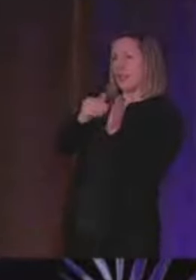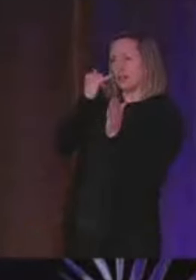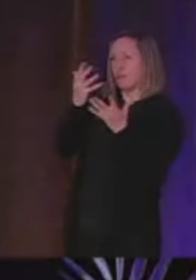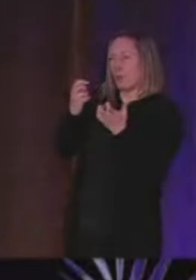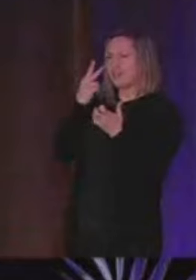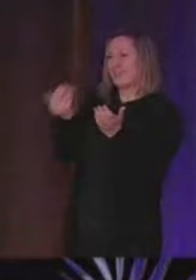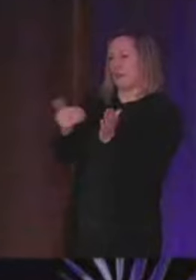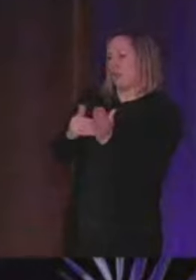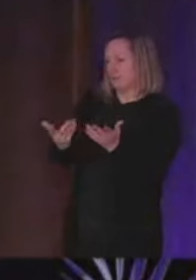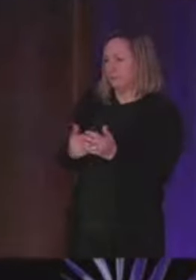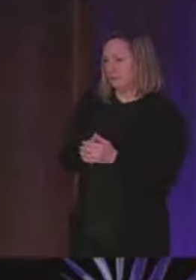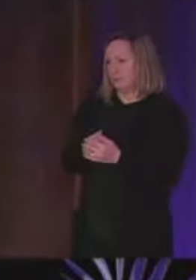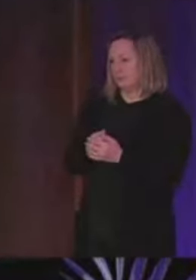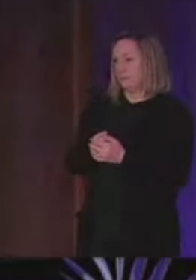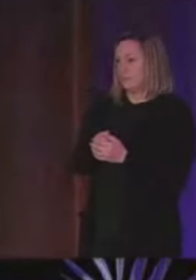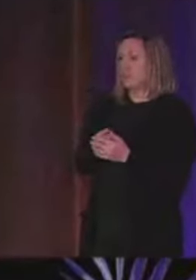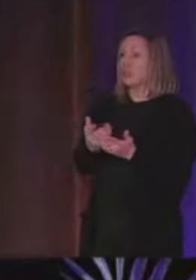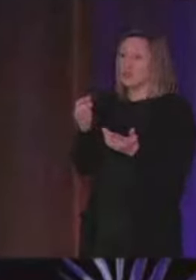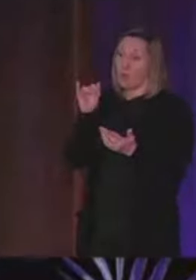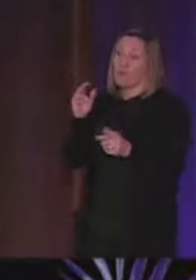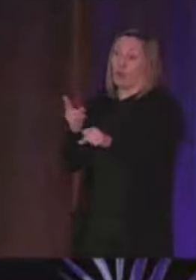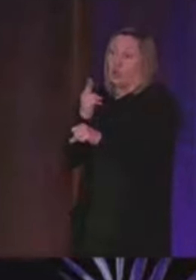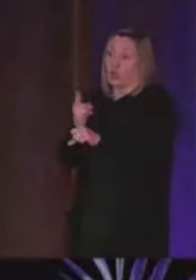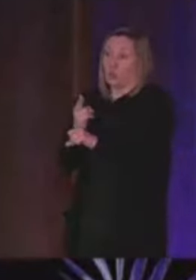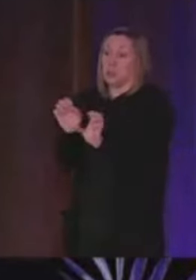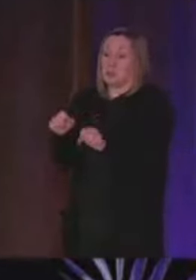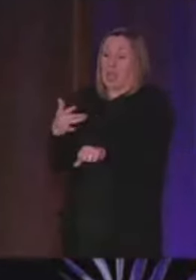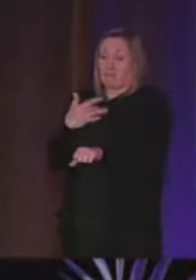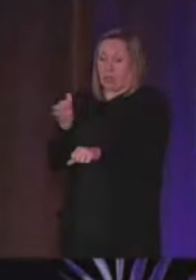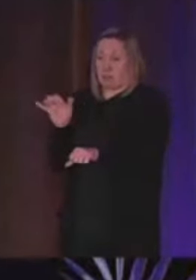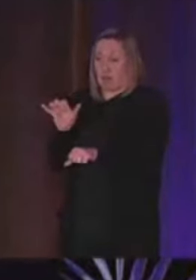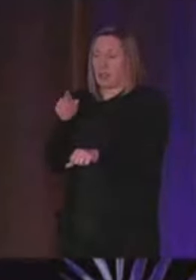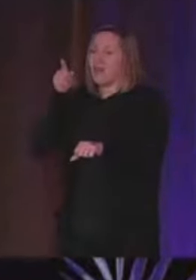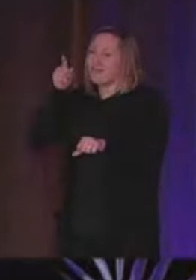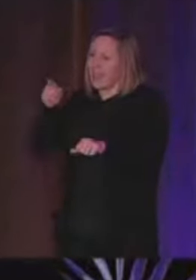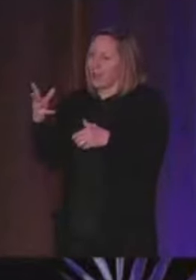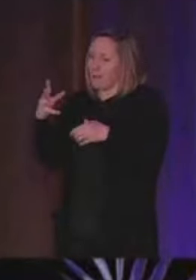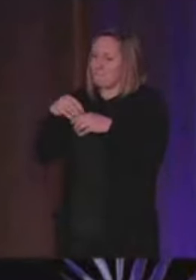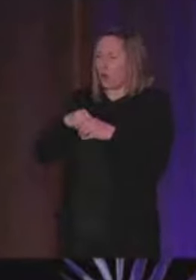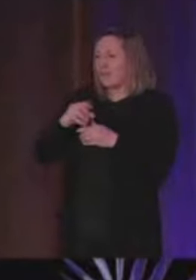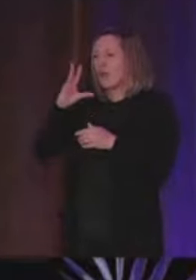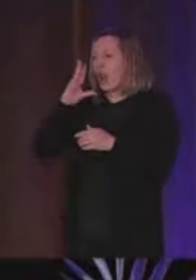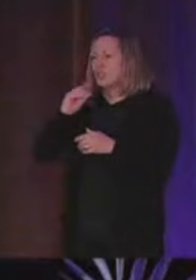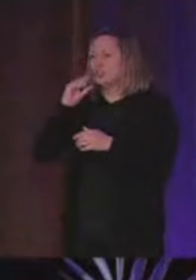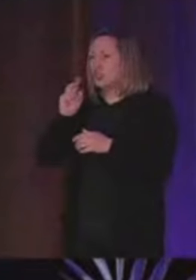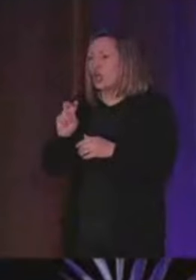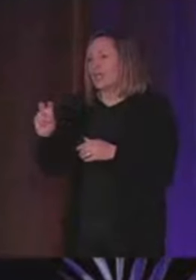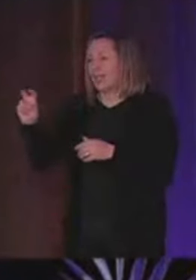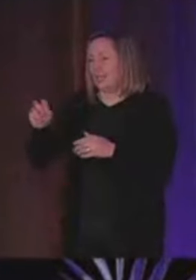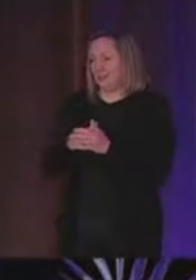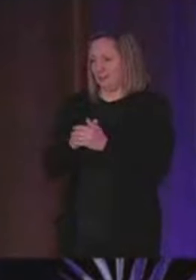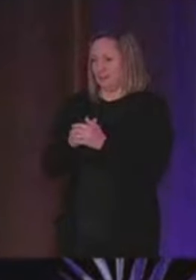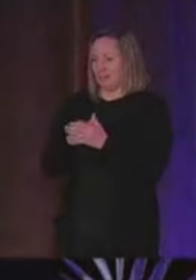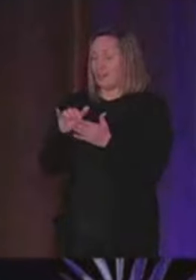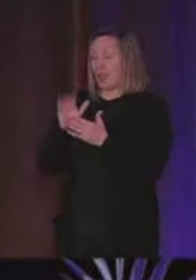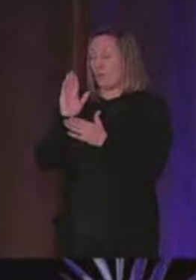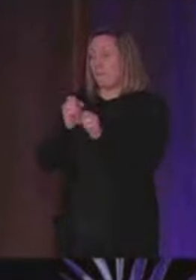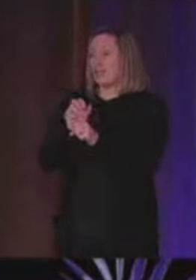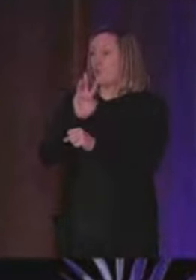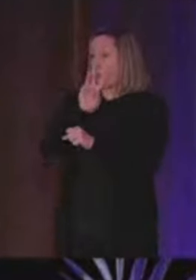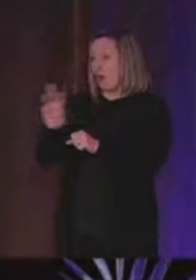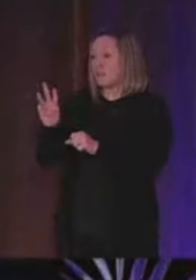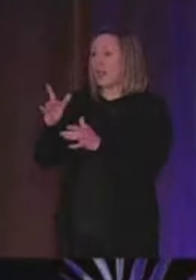better. So for a user, it can feel as if they are part of a journey, which will make your website feel